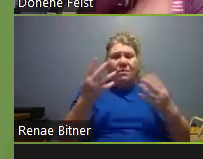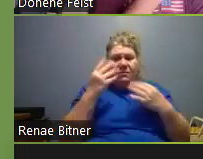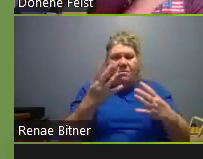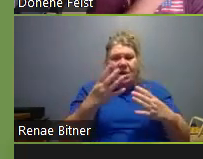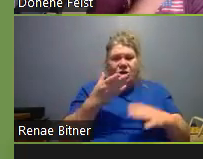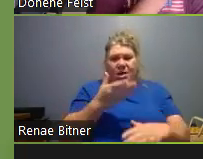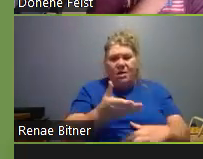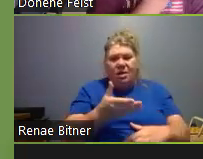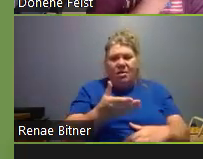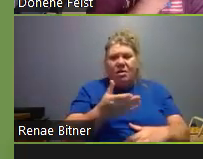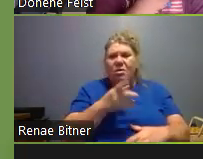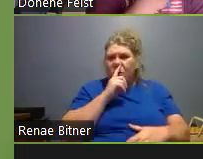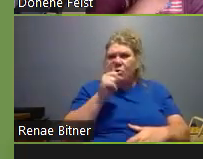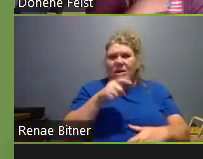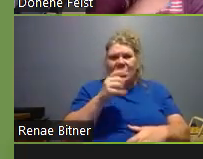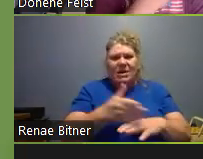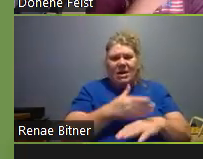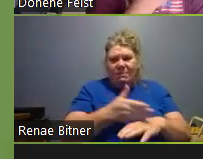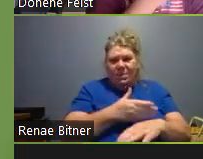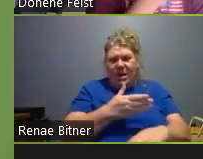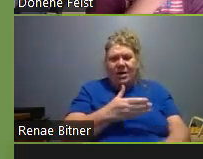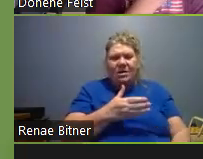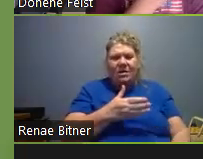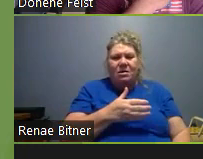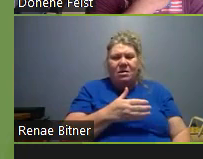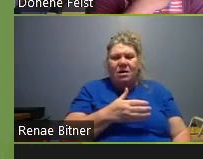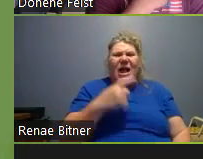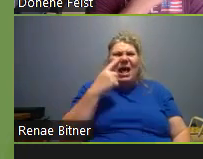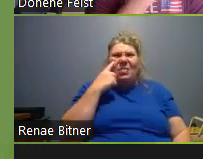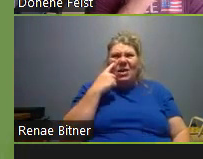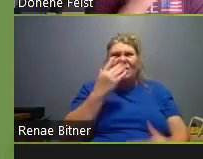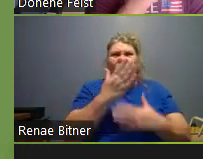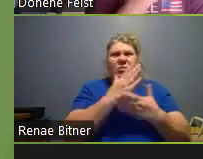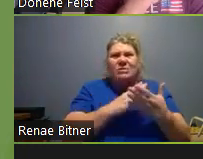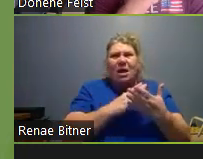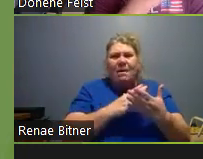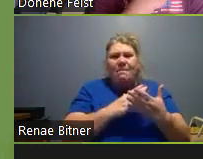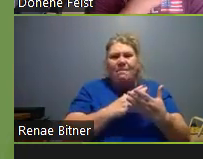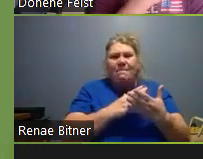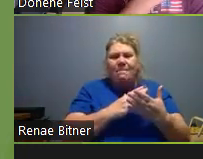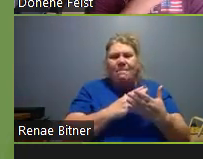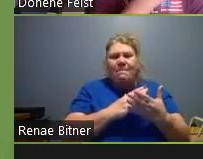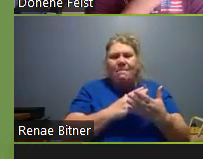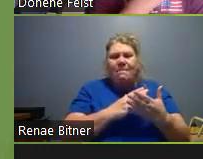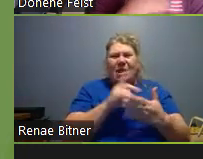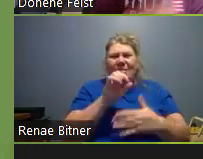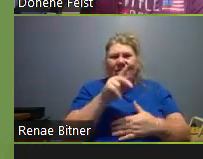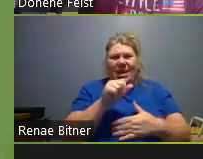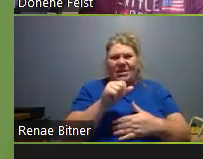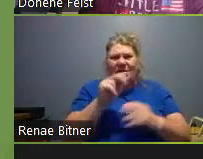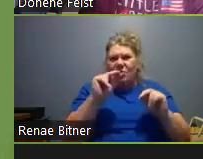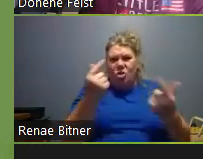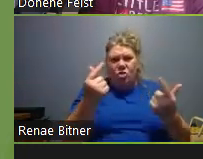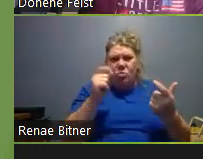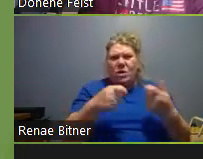there, and we really need to update it again. I think there are some links that are probably broken that we need to,